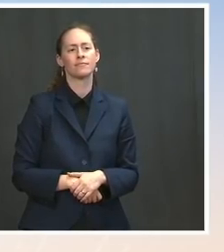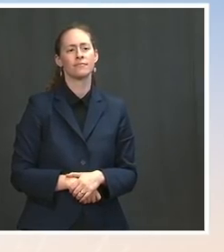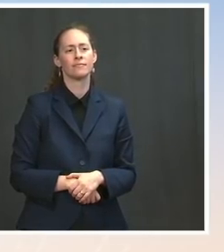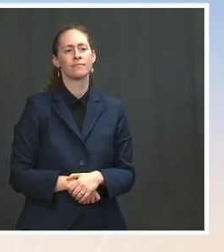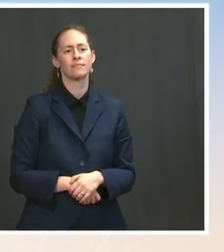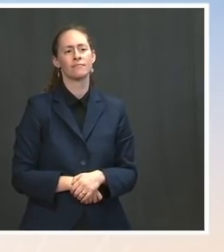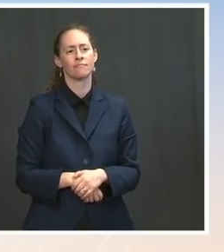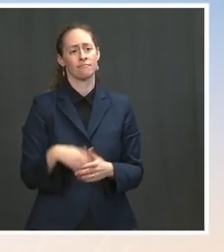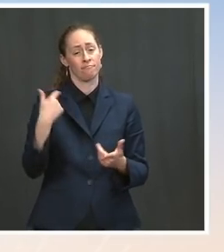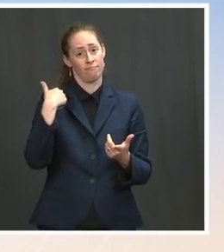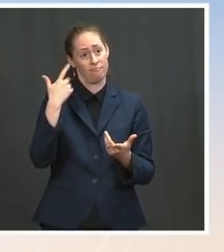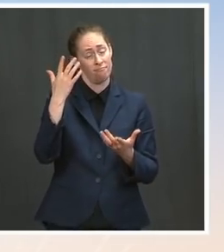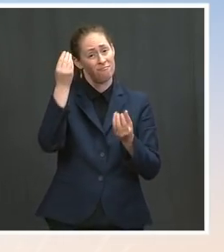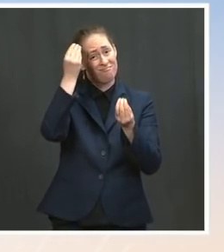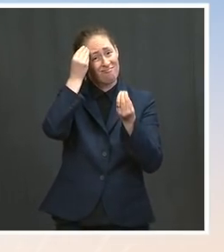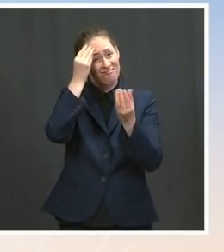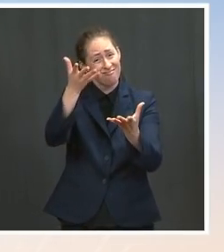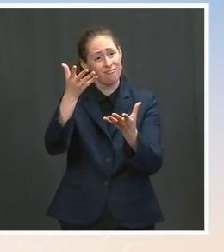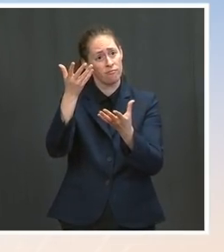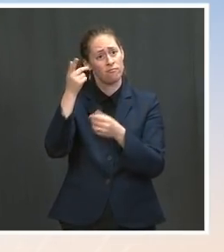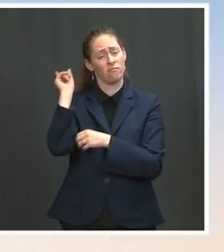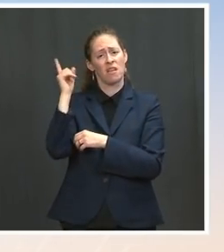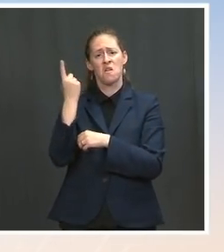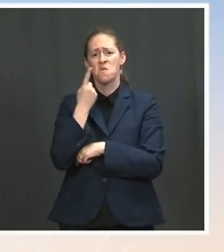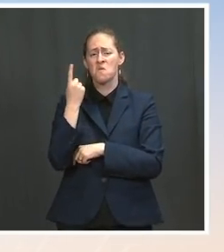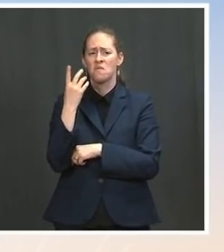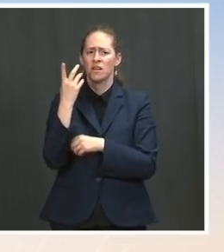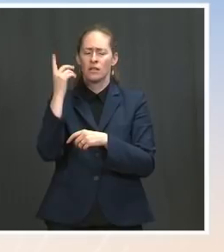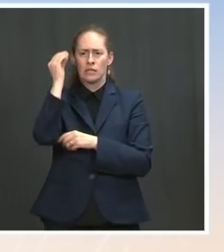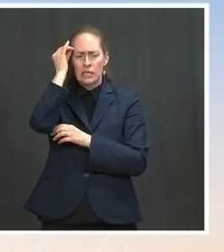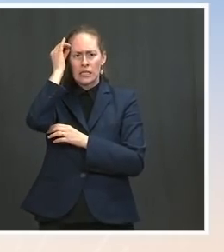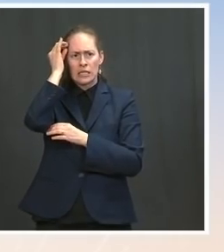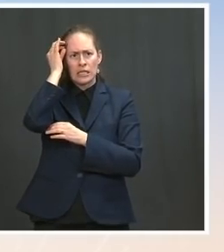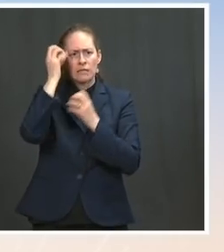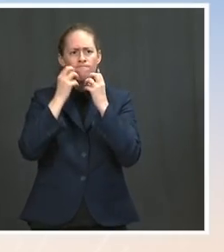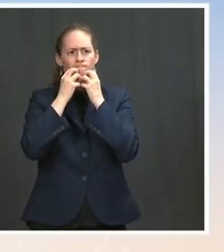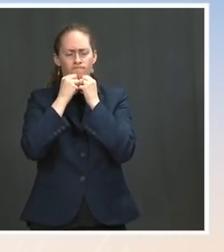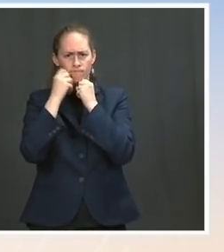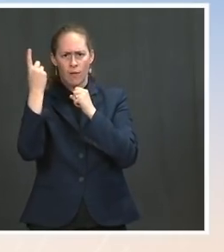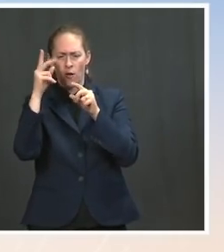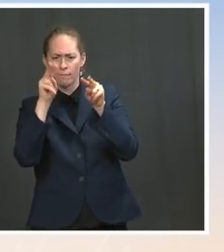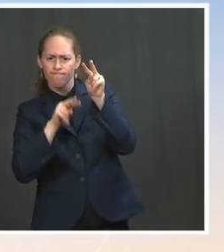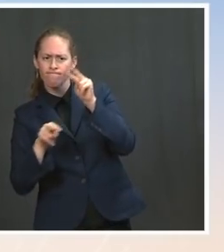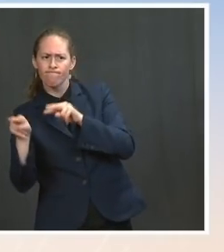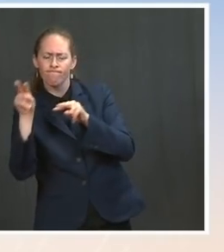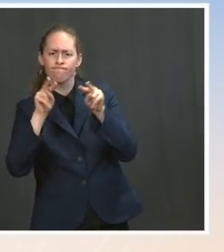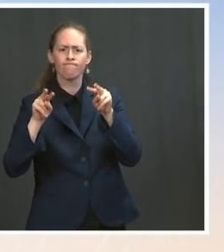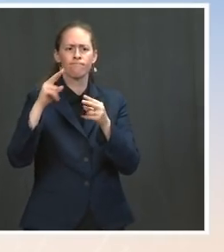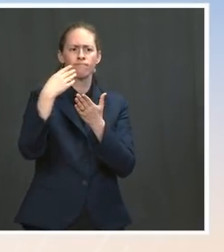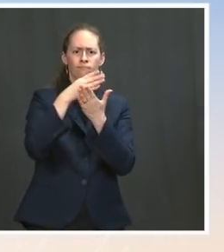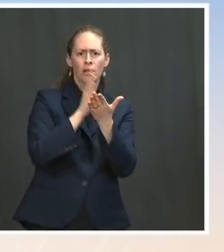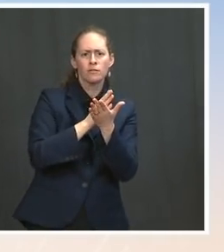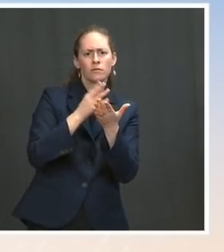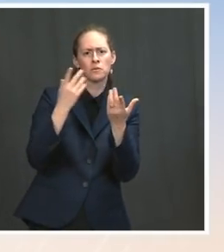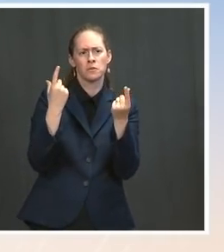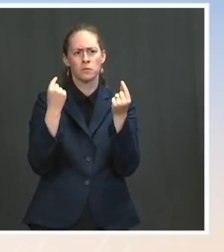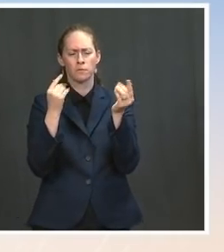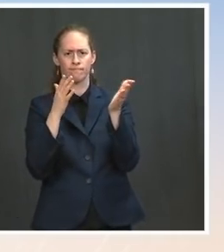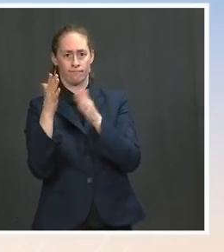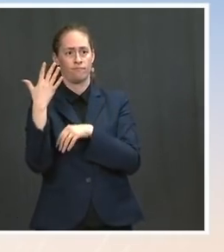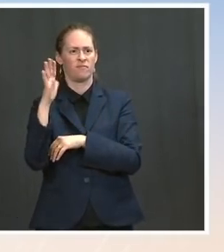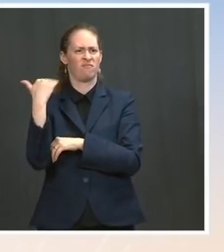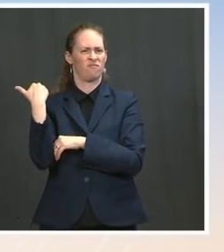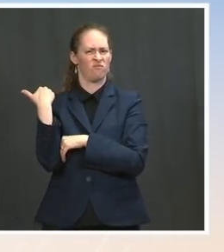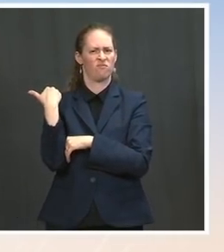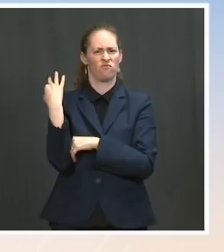loans is by simply looking at his budget and the budget he proposed and rolled out last Friday. He makes 2 years of